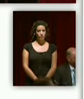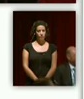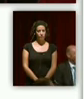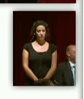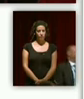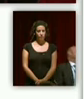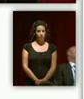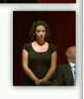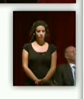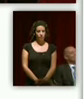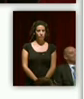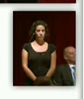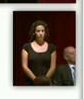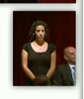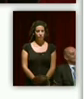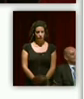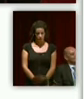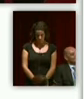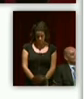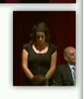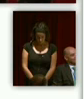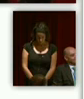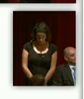Bien, vamos a pasar.